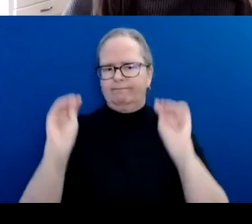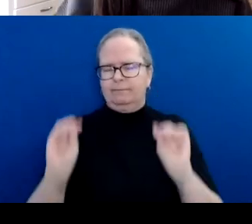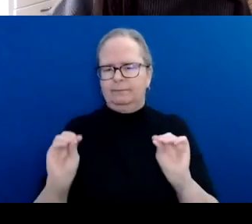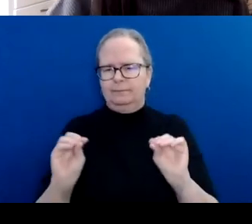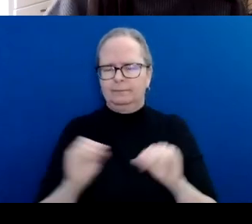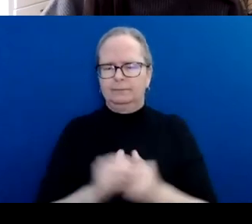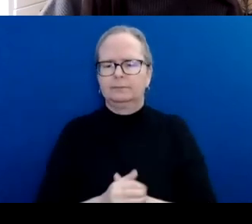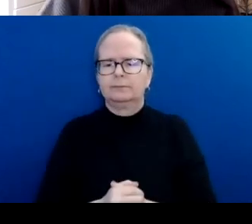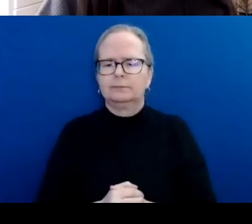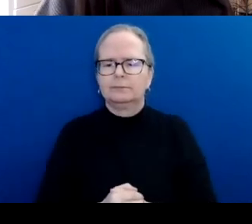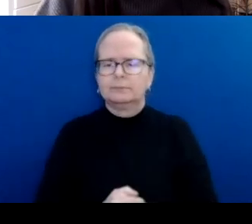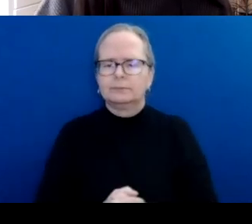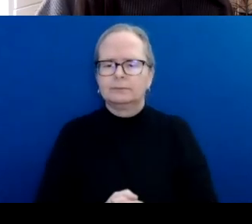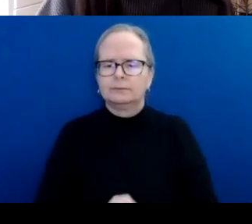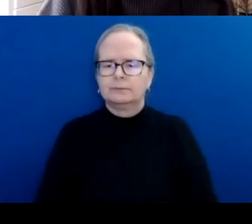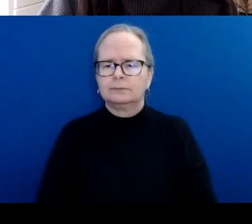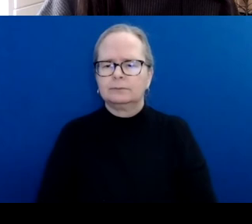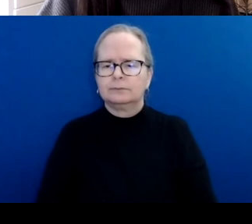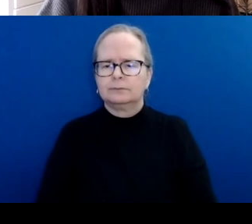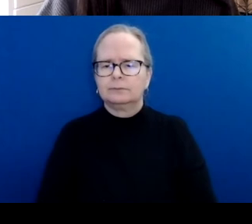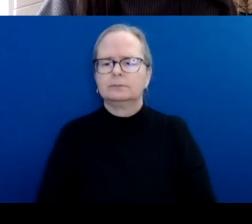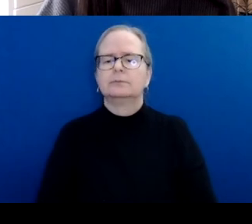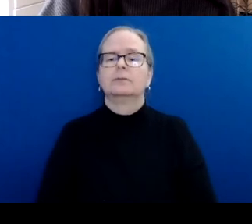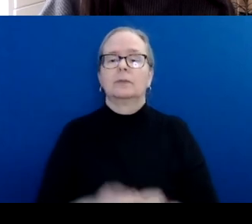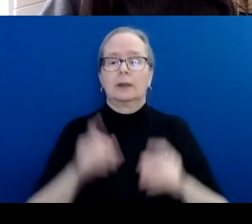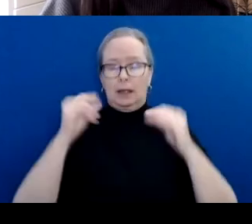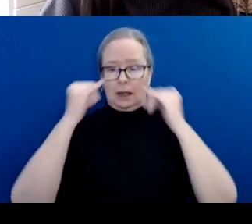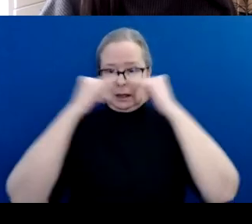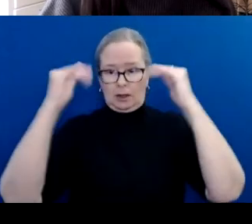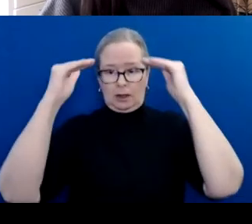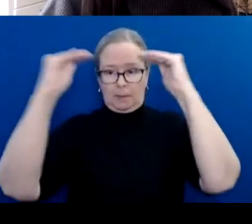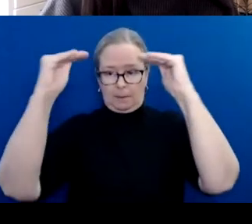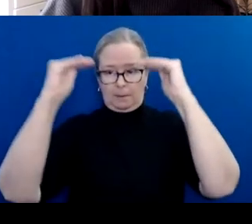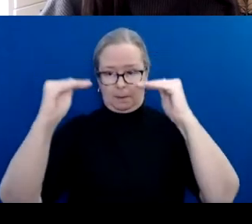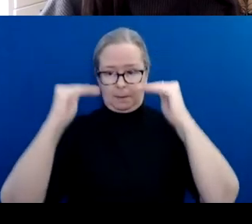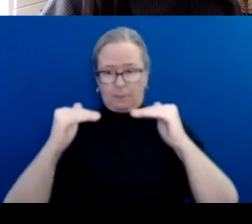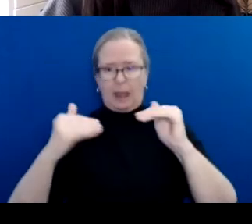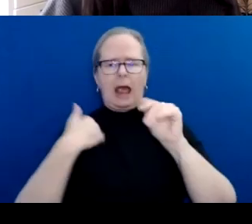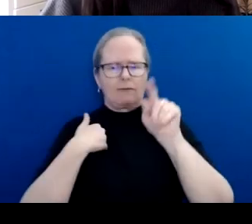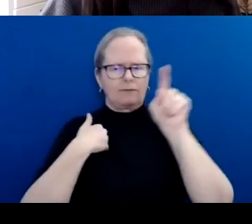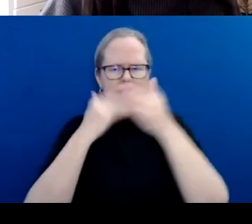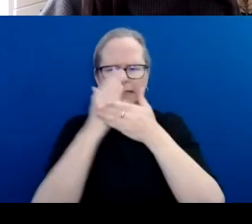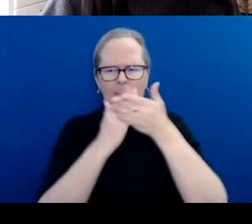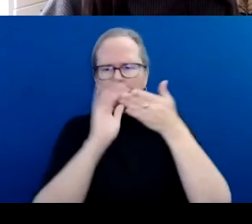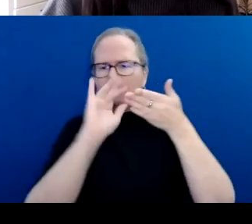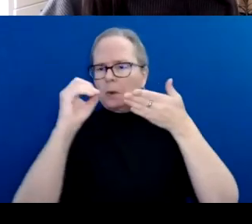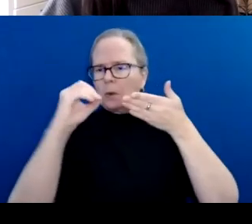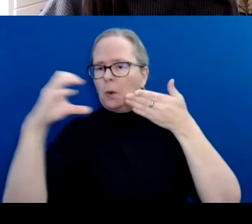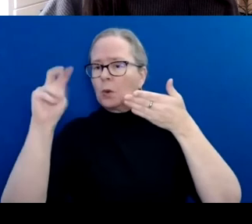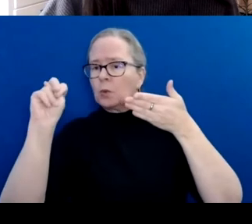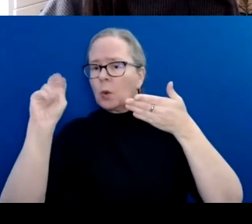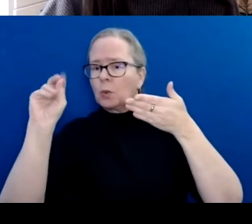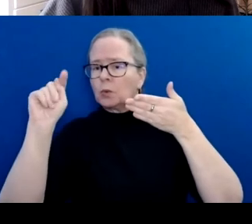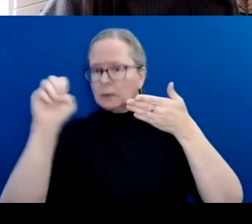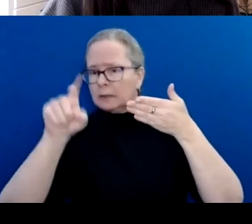Each line item in your budget has a notes section that I strongly recommend using to give additional information about